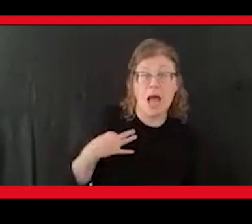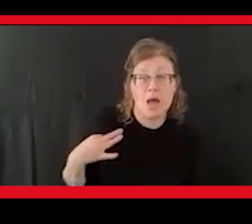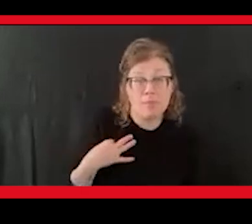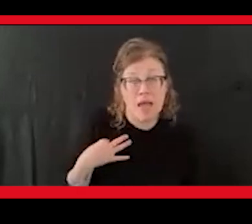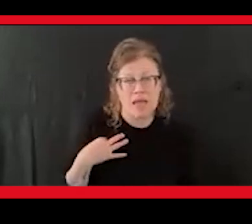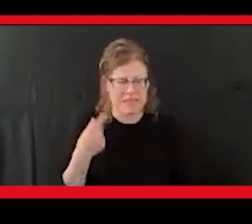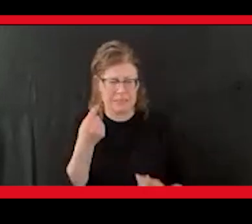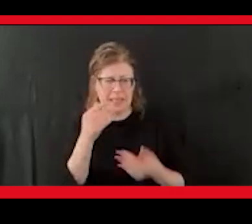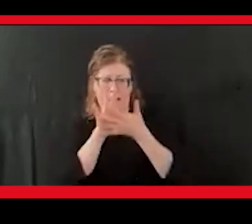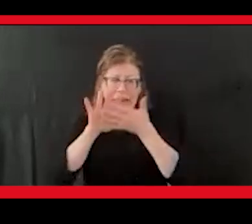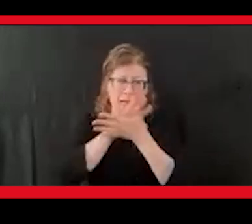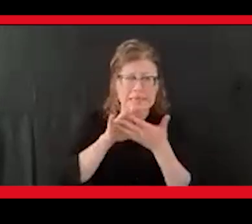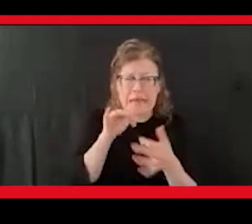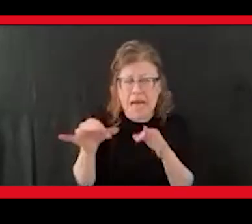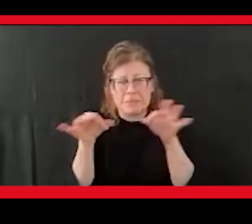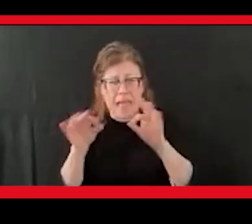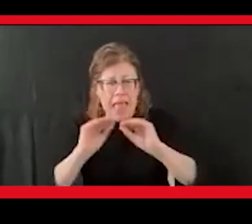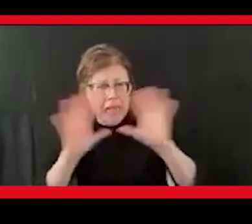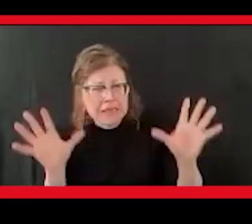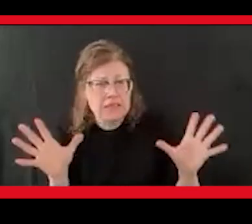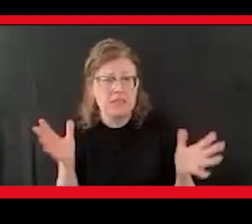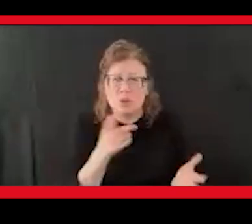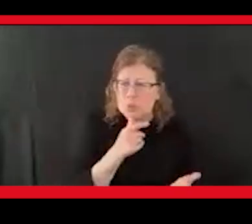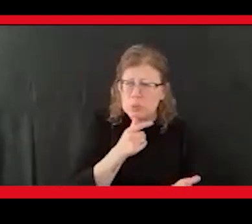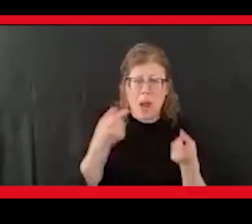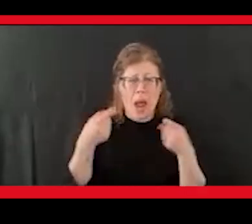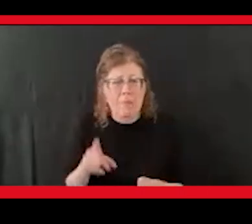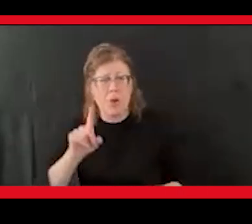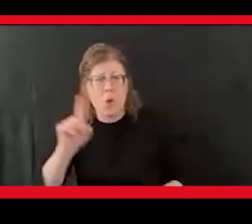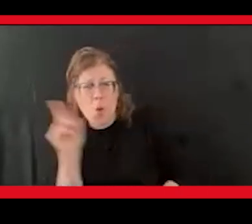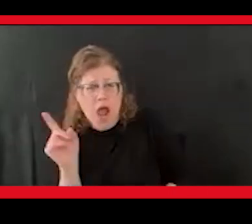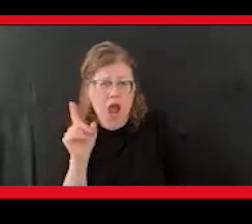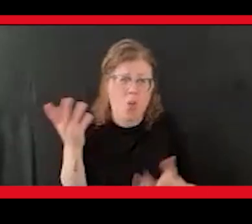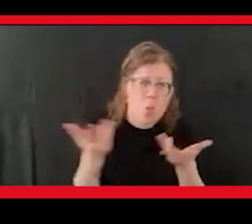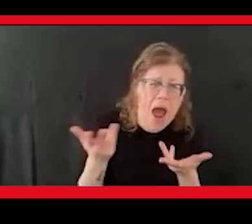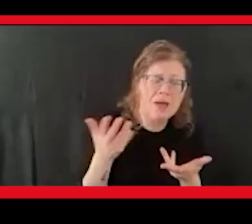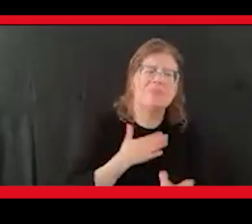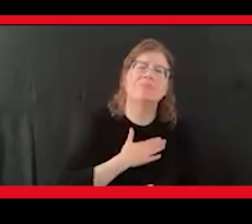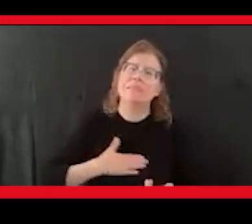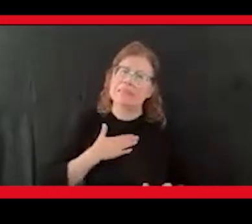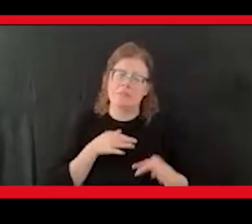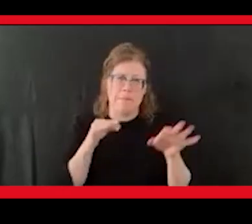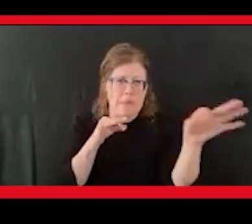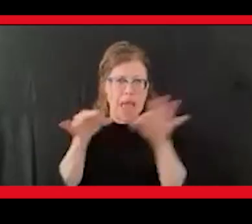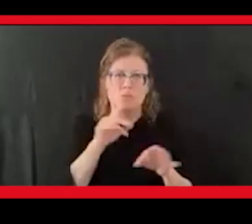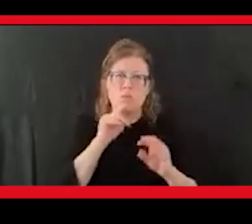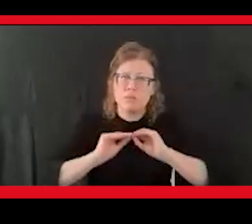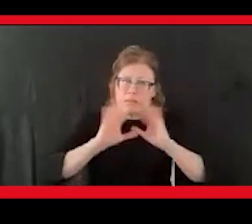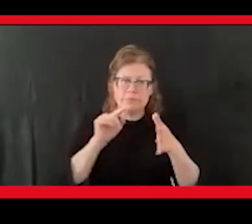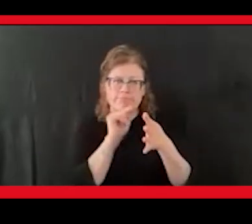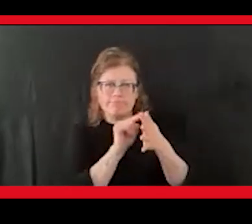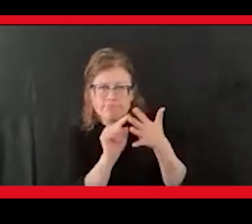Make sure to break down your what, when, where, who, and how in a way that is easy to